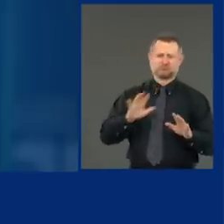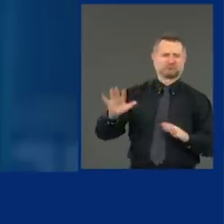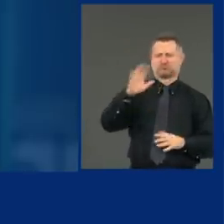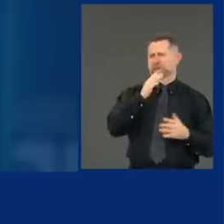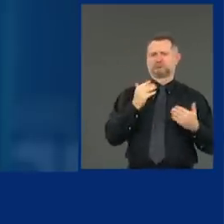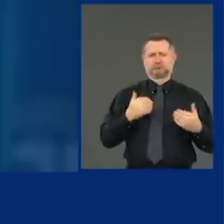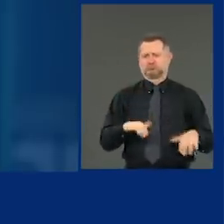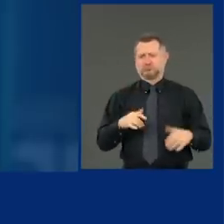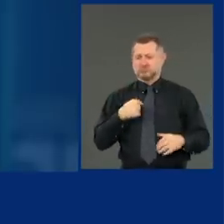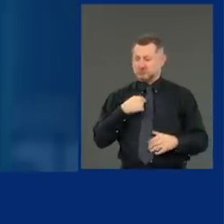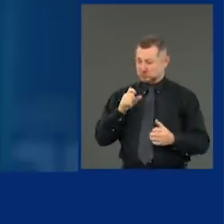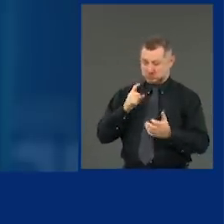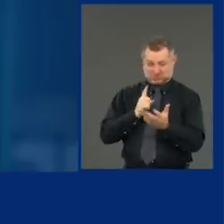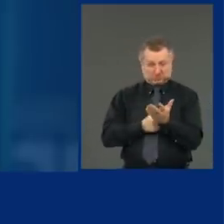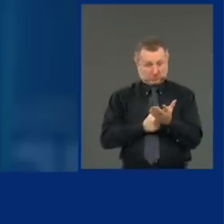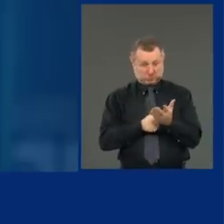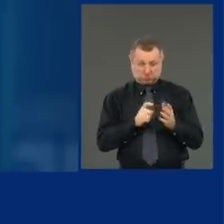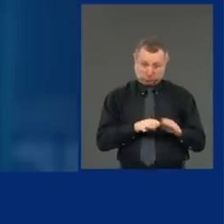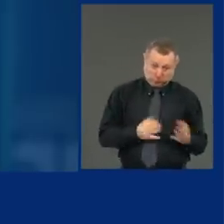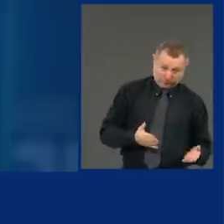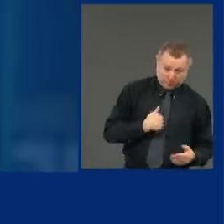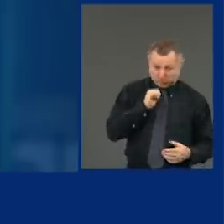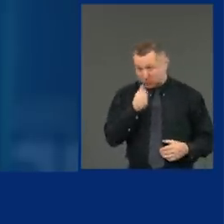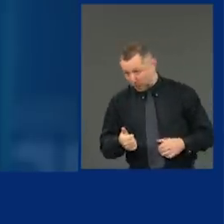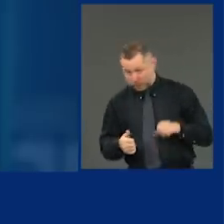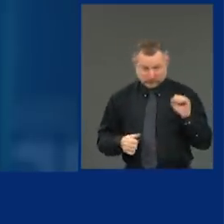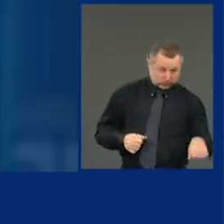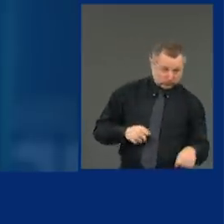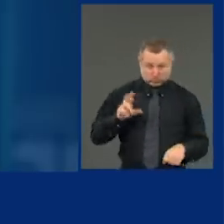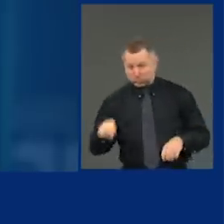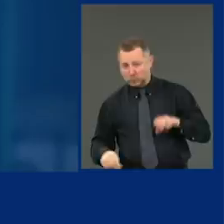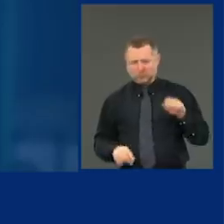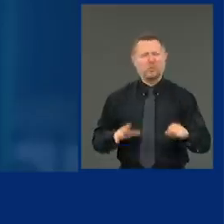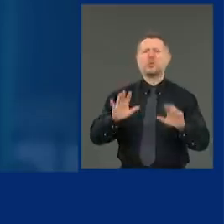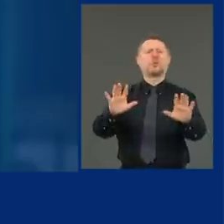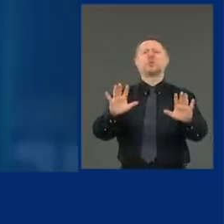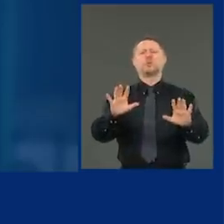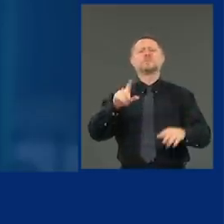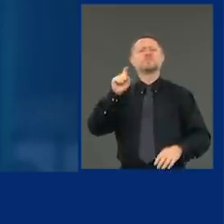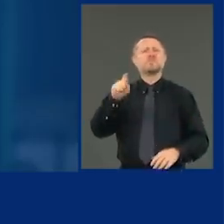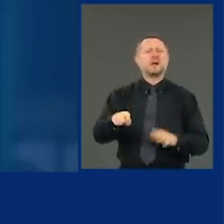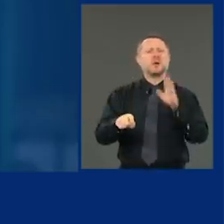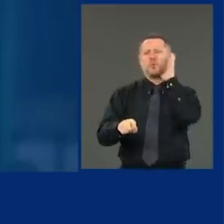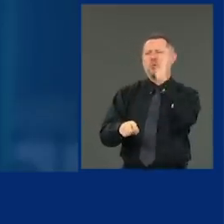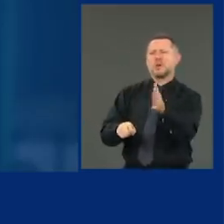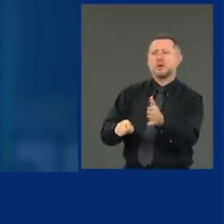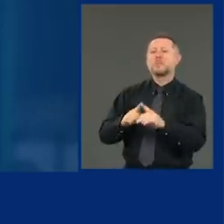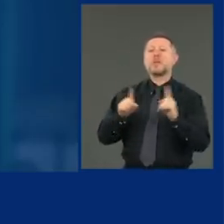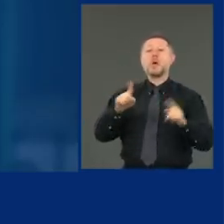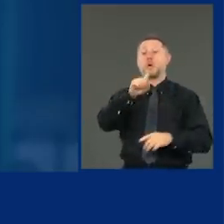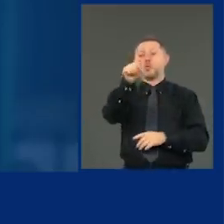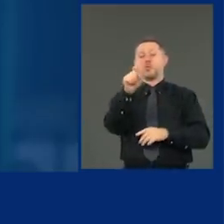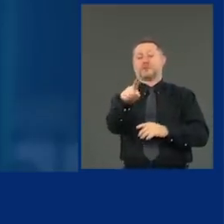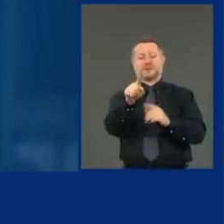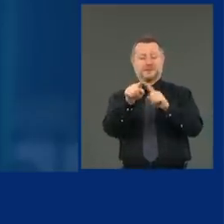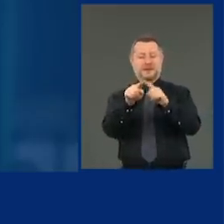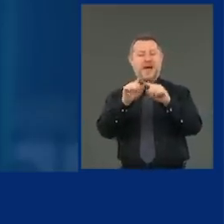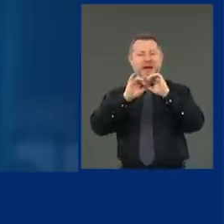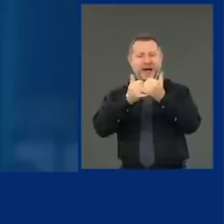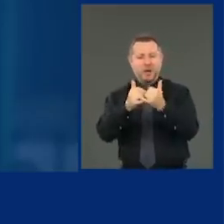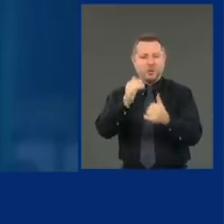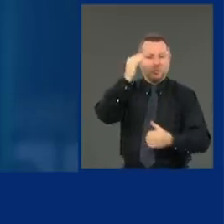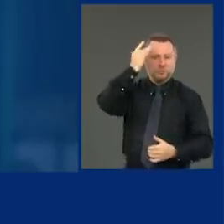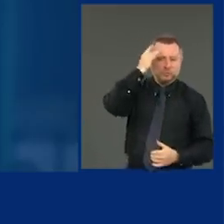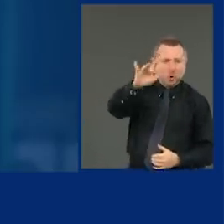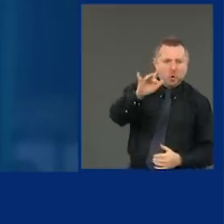not reopen. The answer was always reopen. The question was always, how smart are you on the reopening?